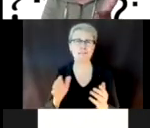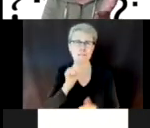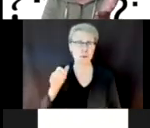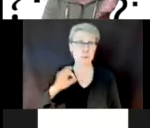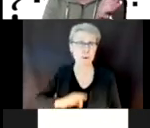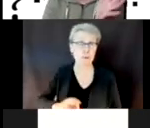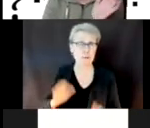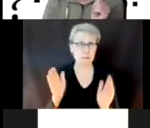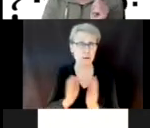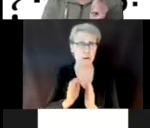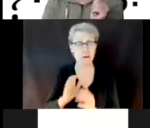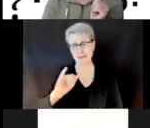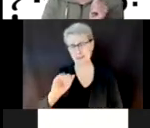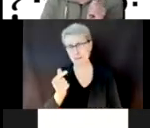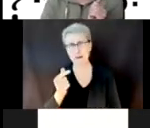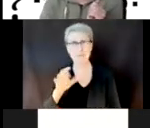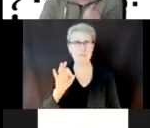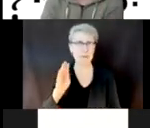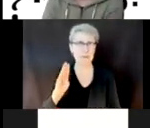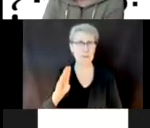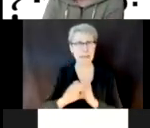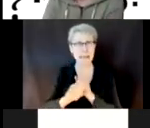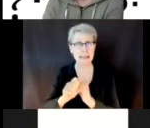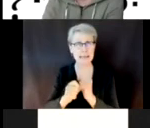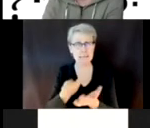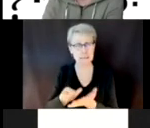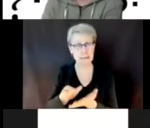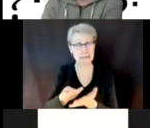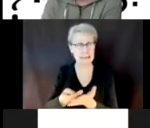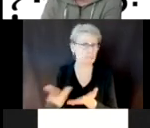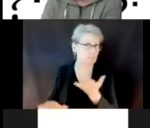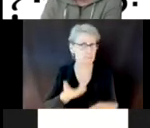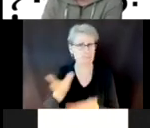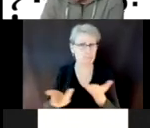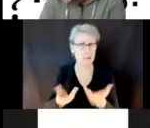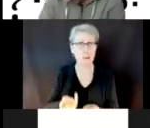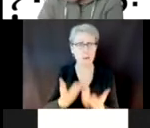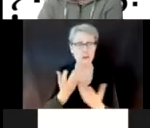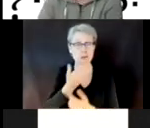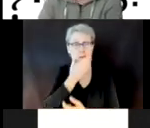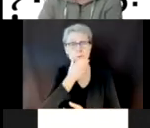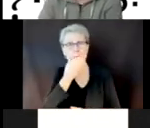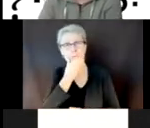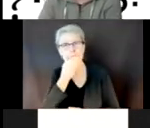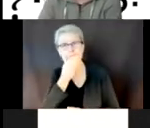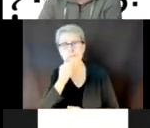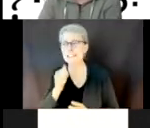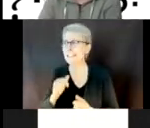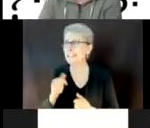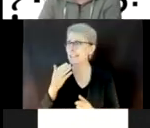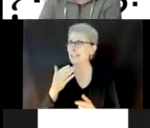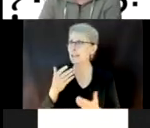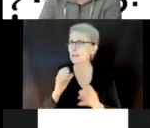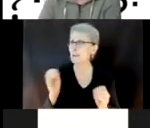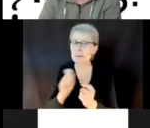budget for Instagram or Facebook ads? Ooh, good question. Ooh, that's a good one. I don't think there's actually a specific answer,